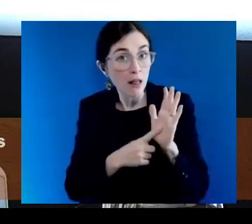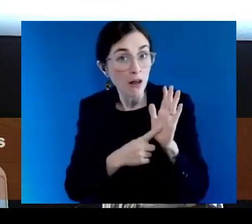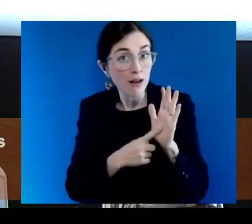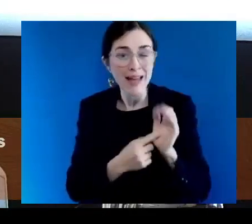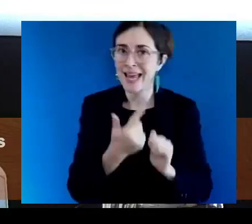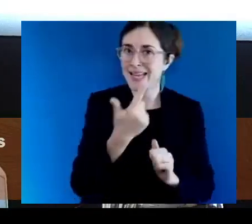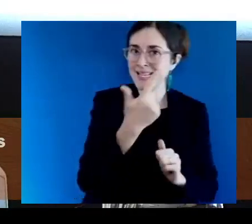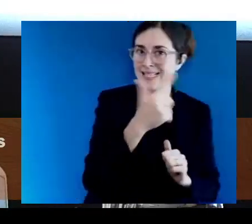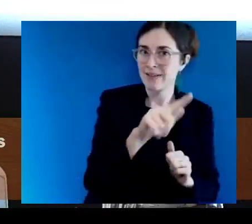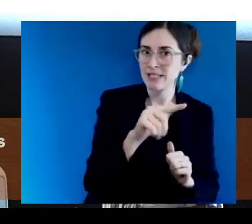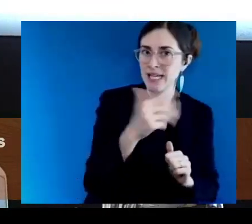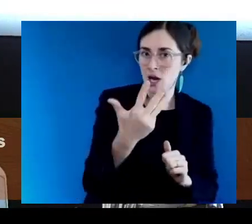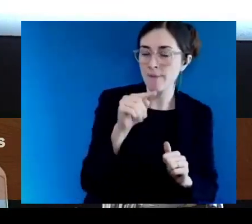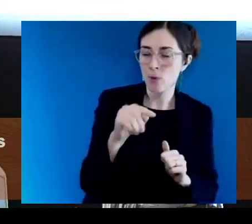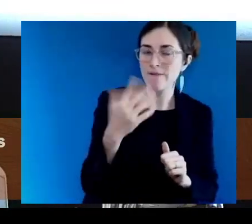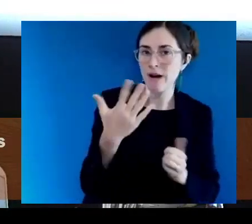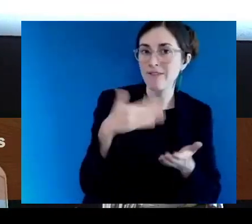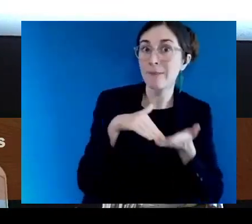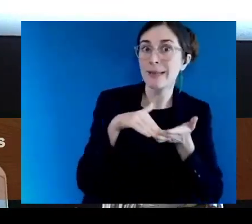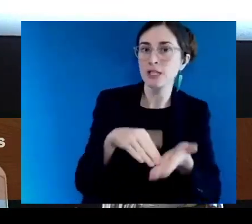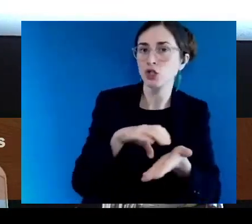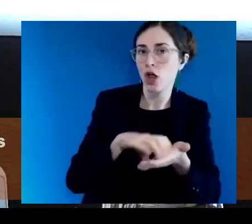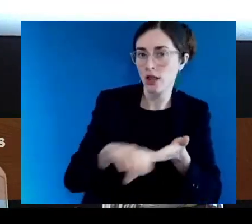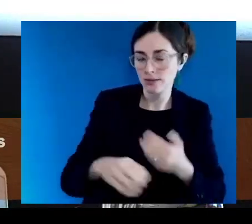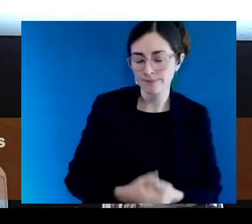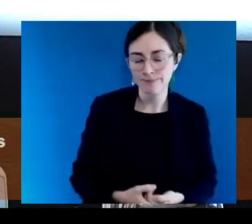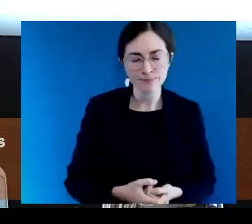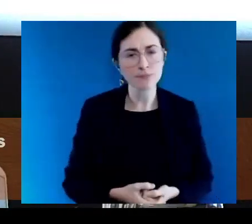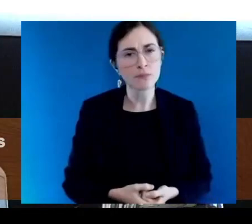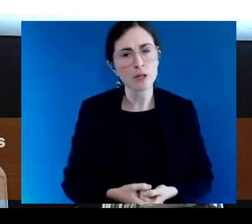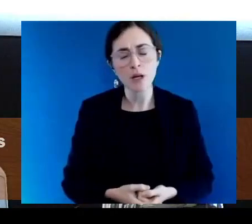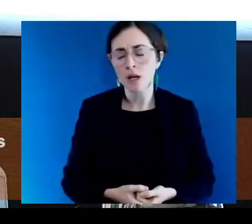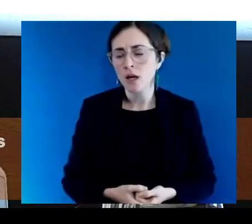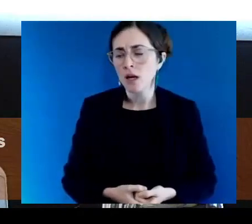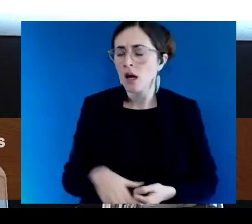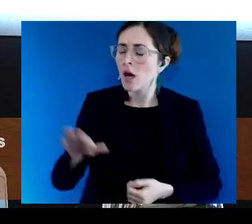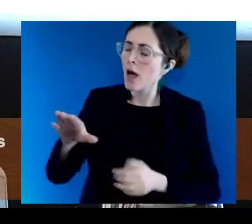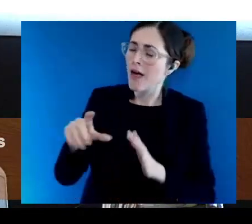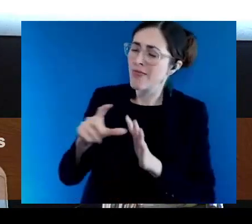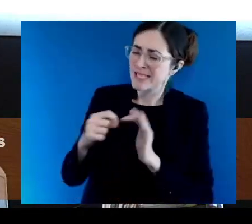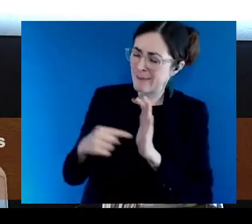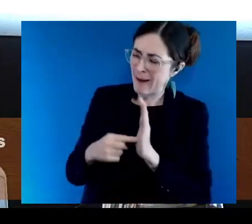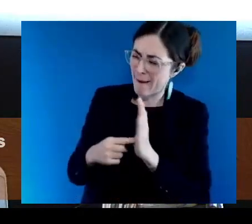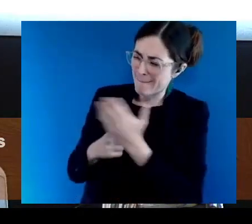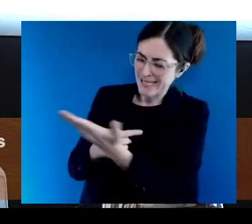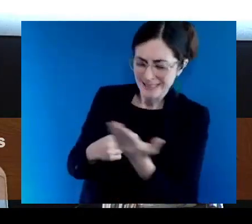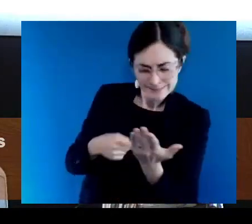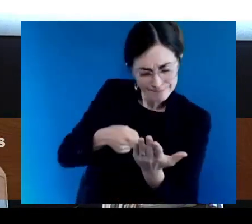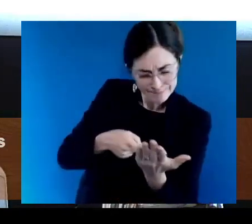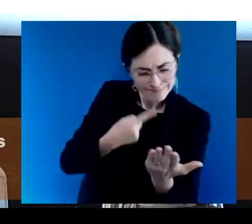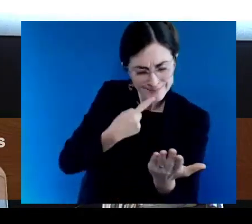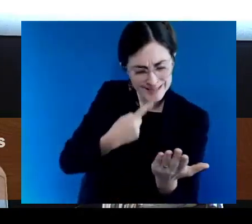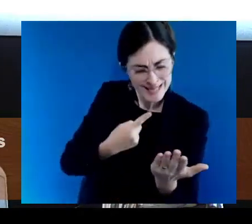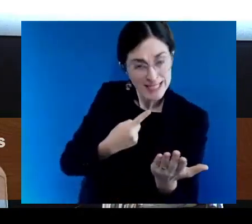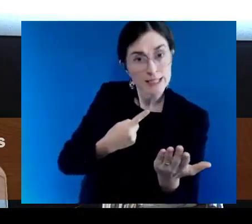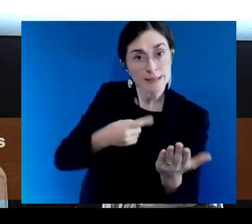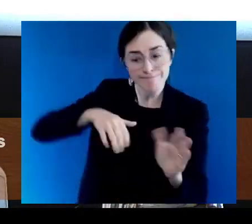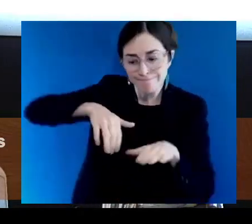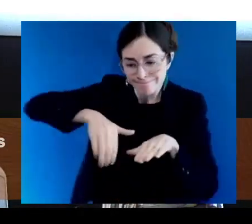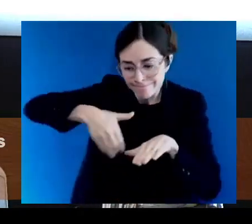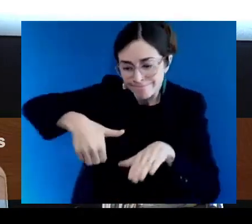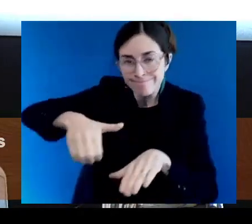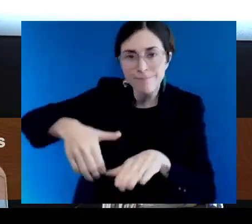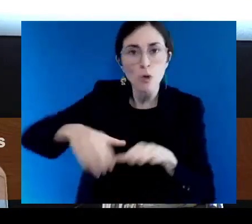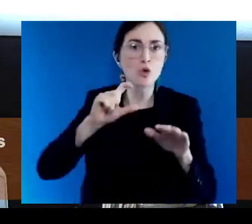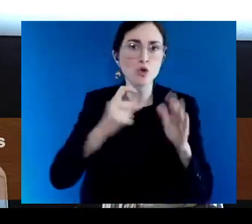$79.5 million in royalties. The note from the department mentions that extraction from Crown land. Are